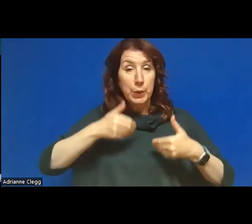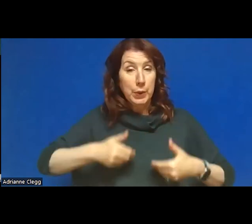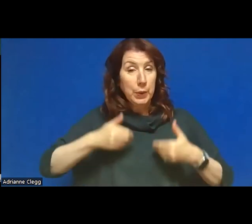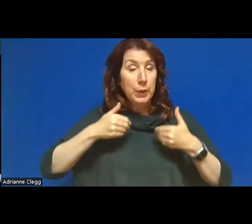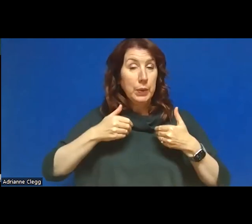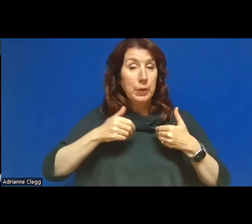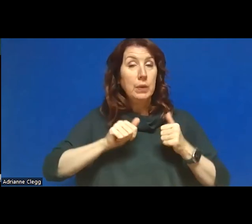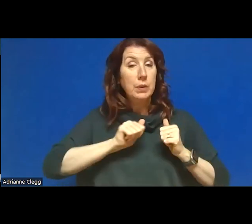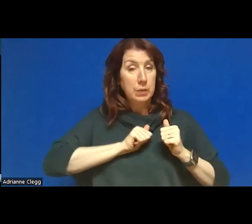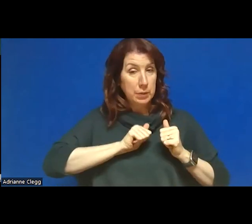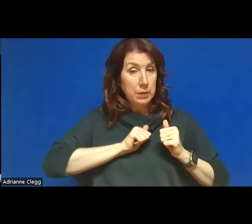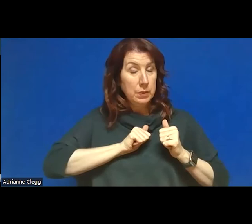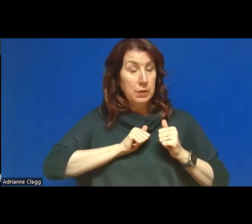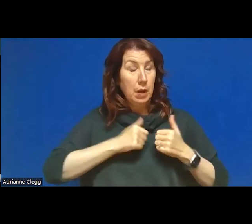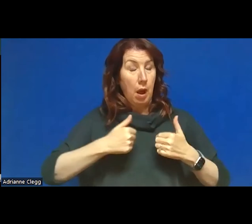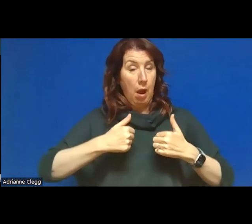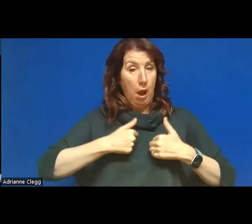right.